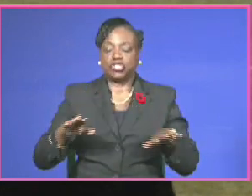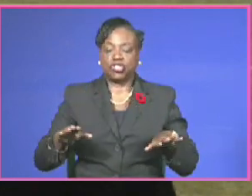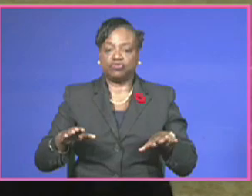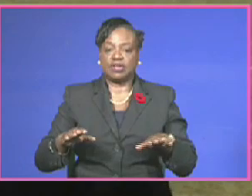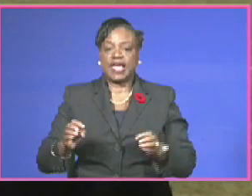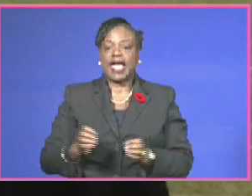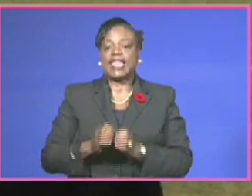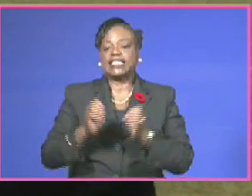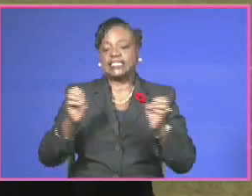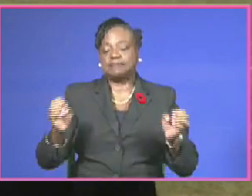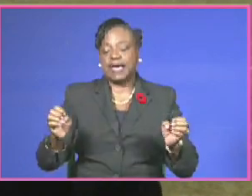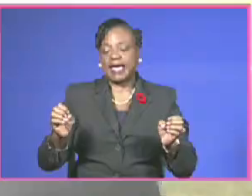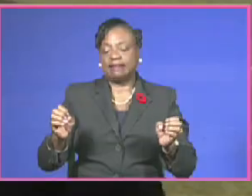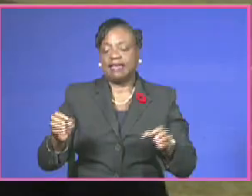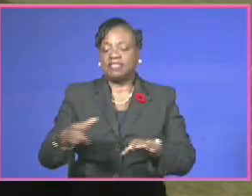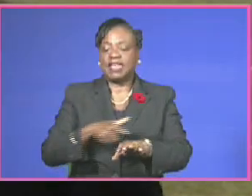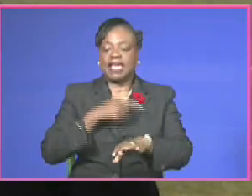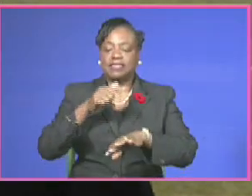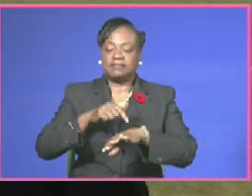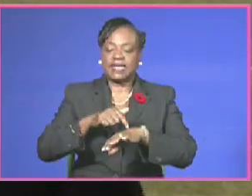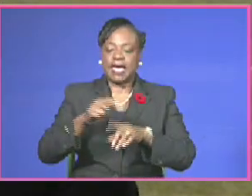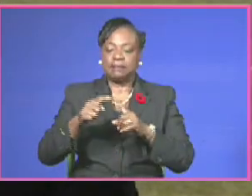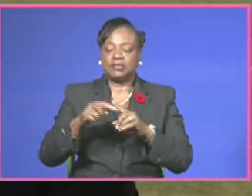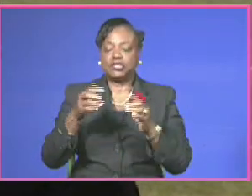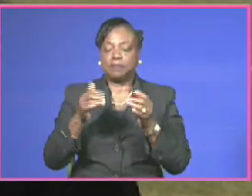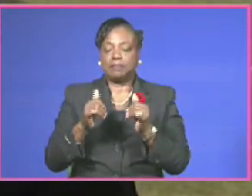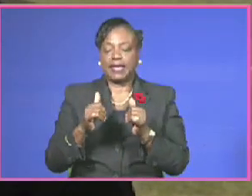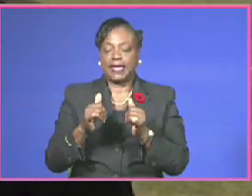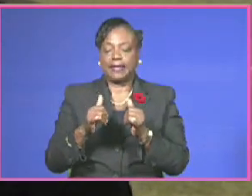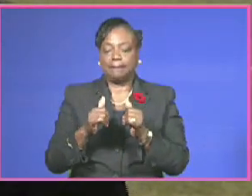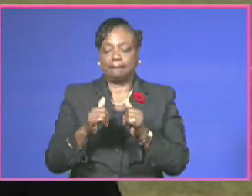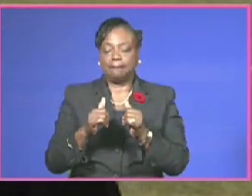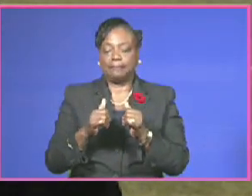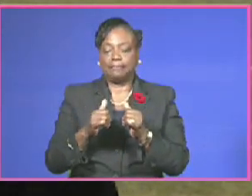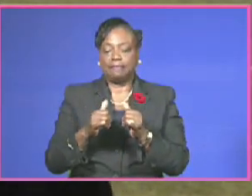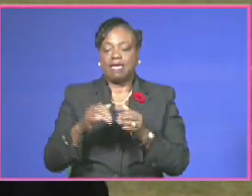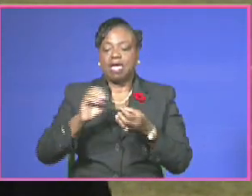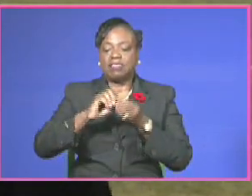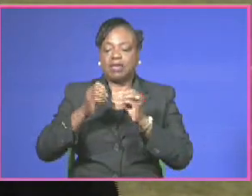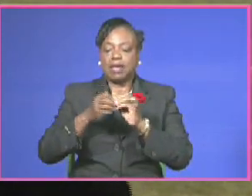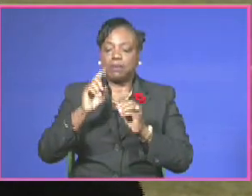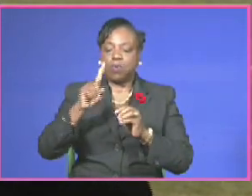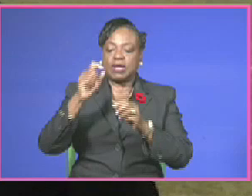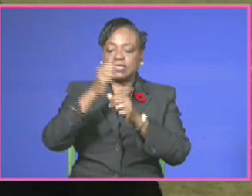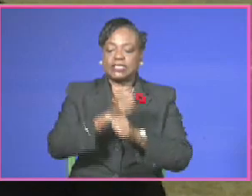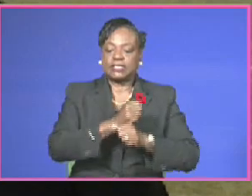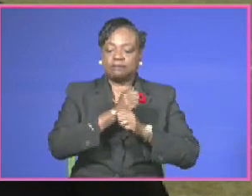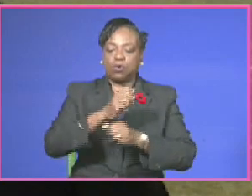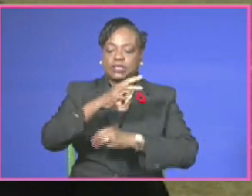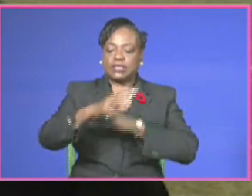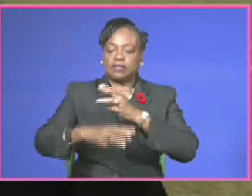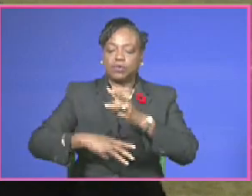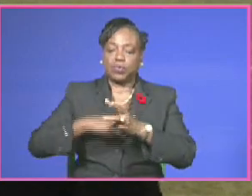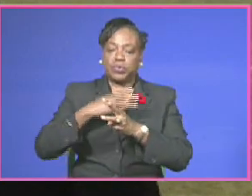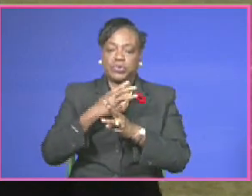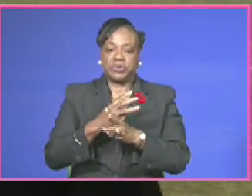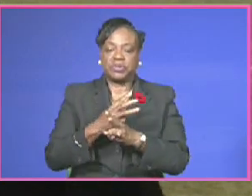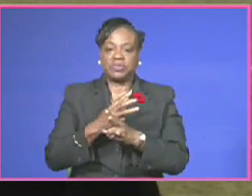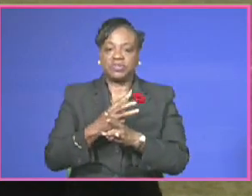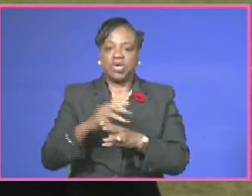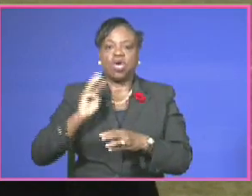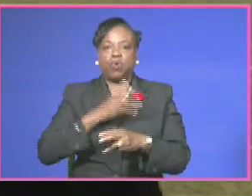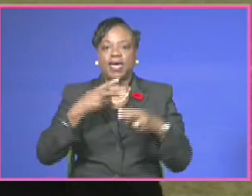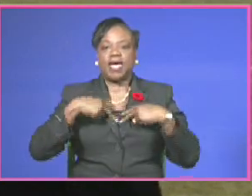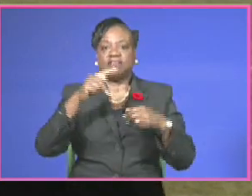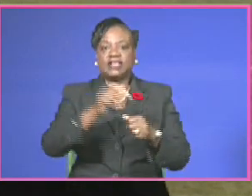the length of time that they allow them to play the sport. It's unfortunate because it's obviously the number 1 sport in the world. We're very, we have the